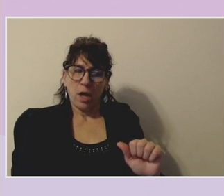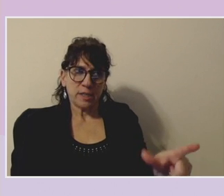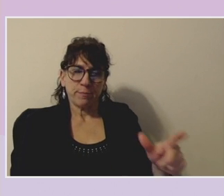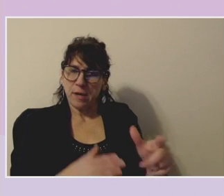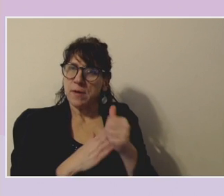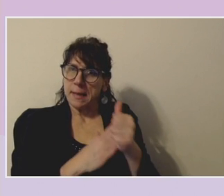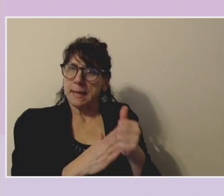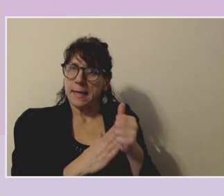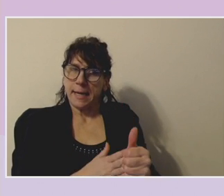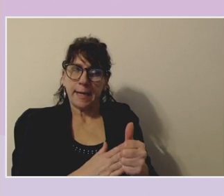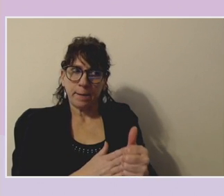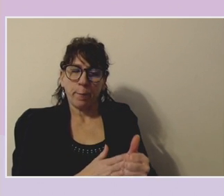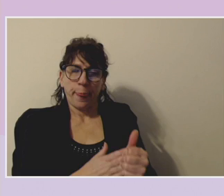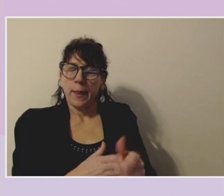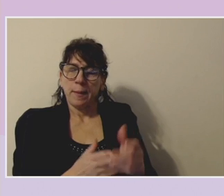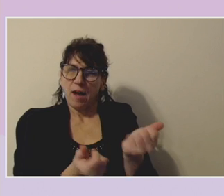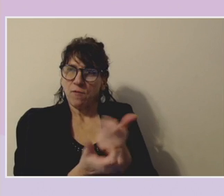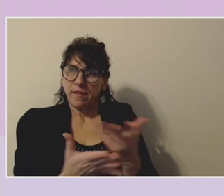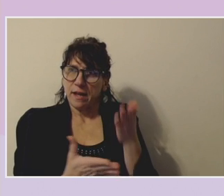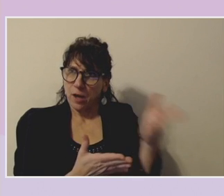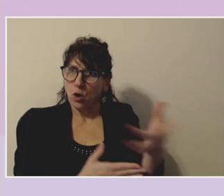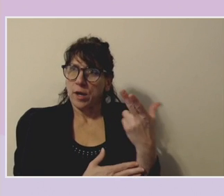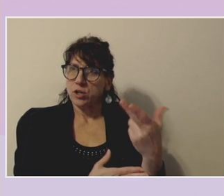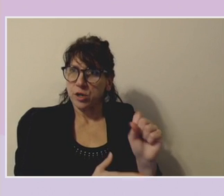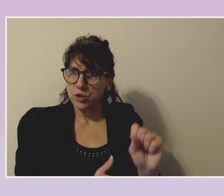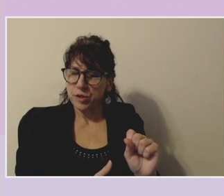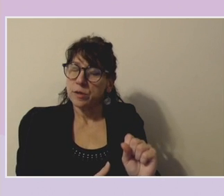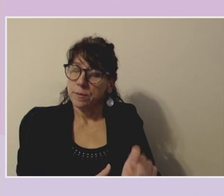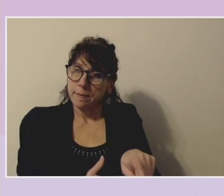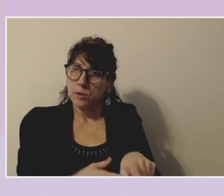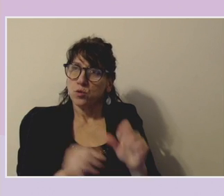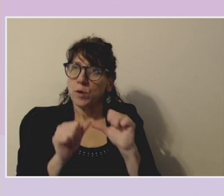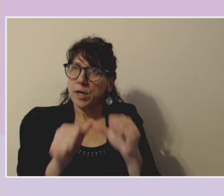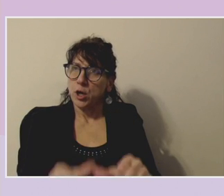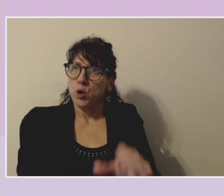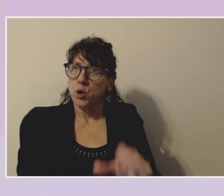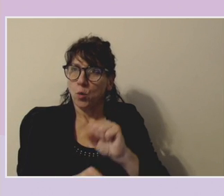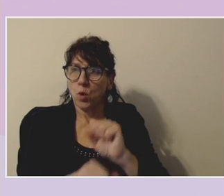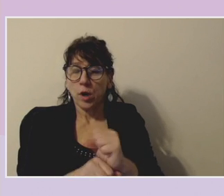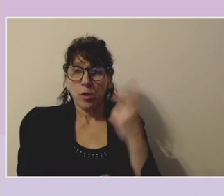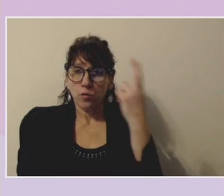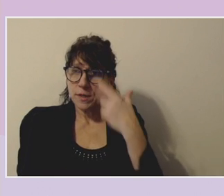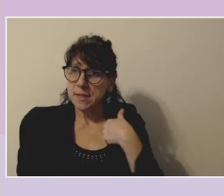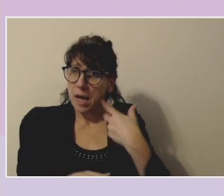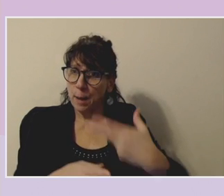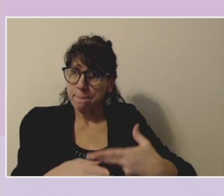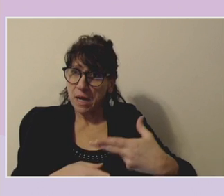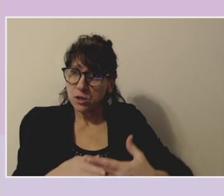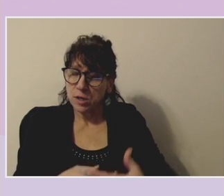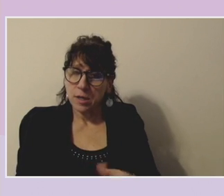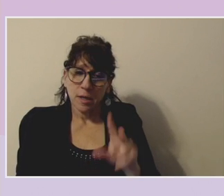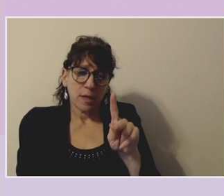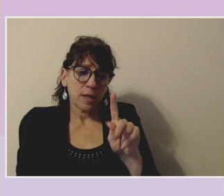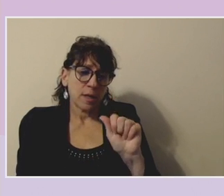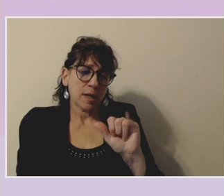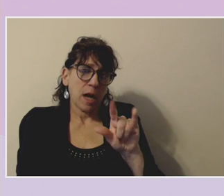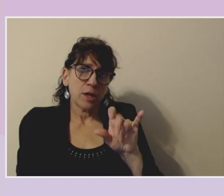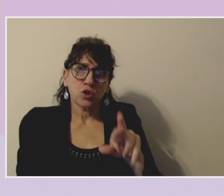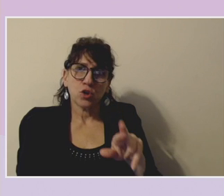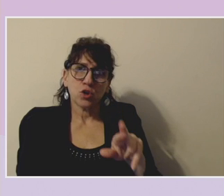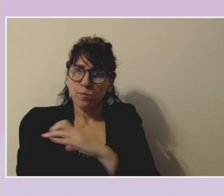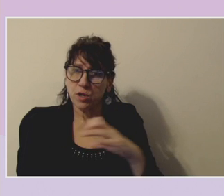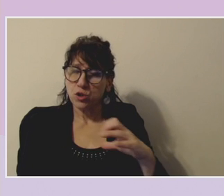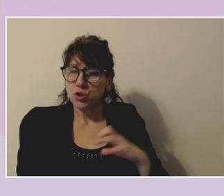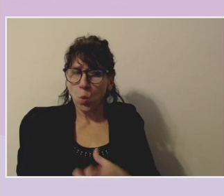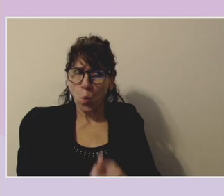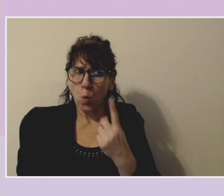And we just have to make sure we continue this work. And the reason I mentioned the Kaiser Commission is one of the things I learned a long